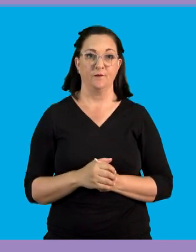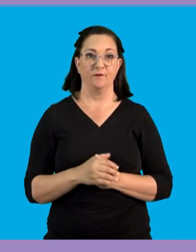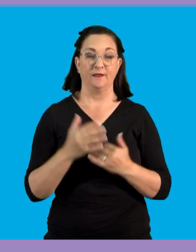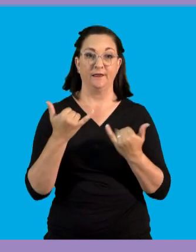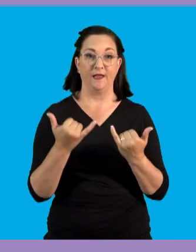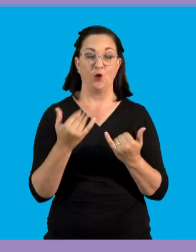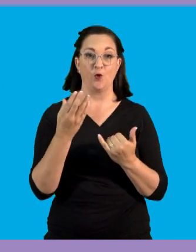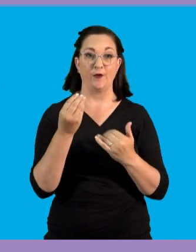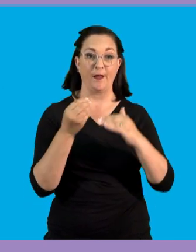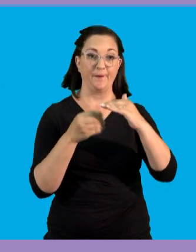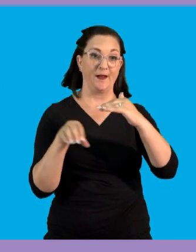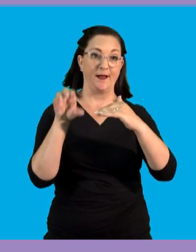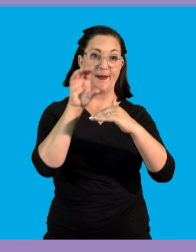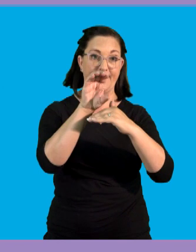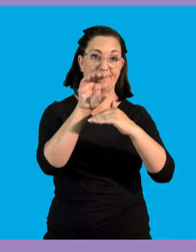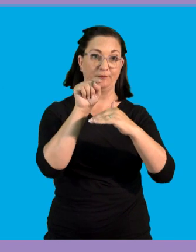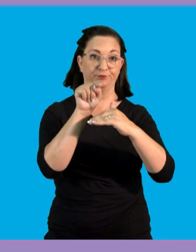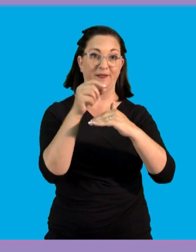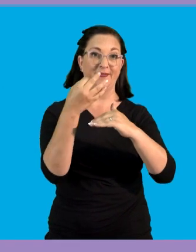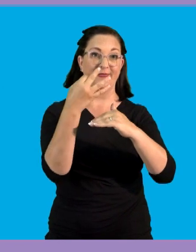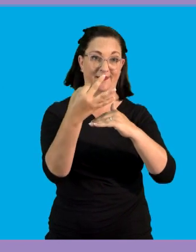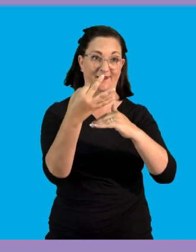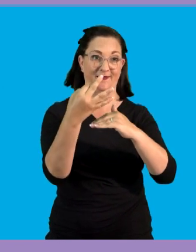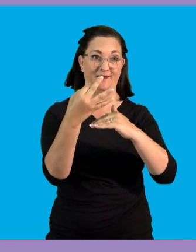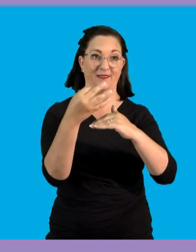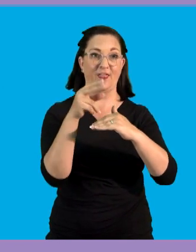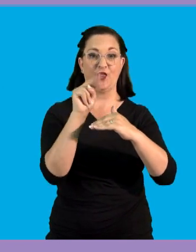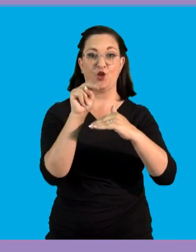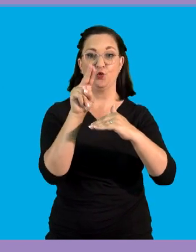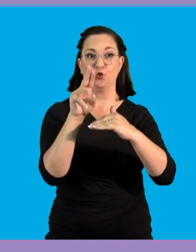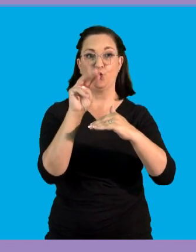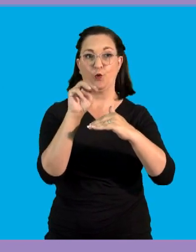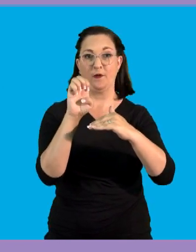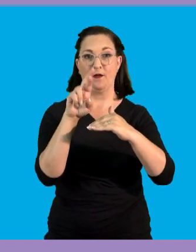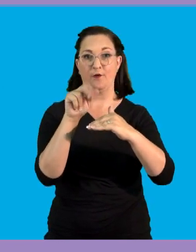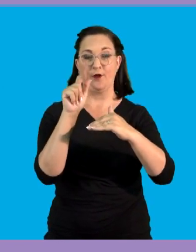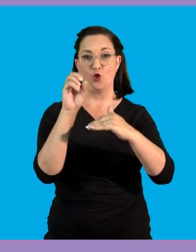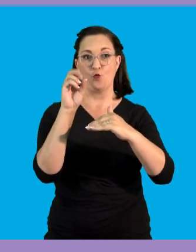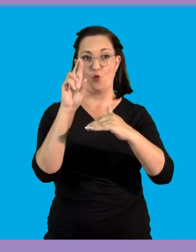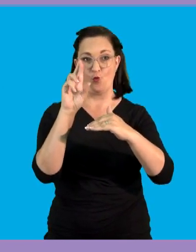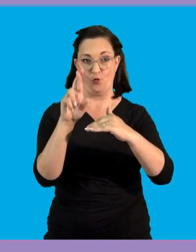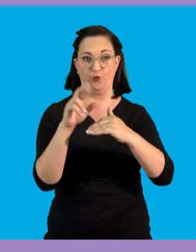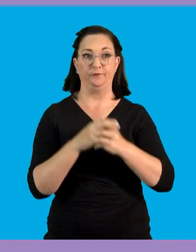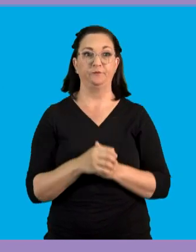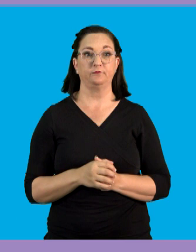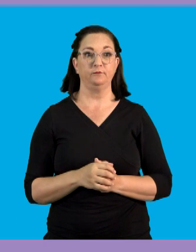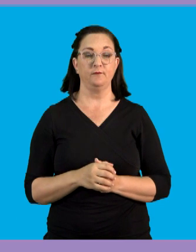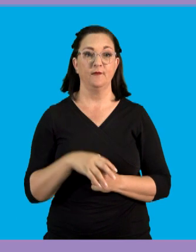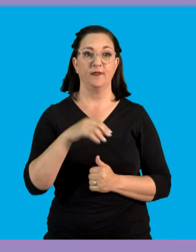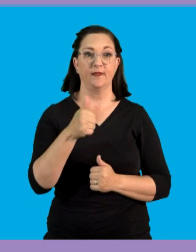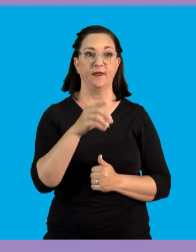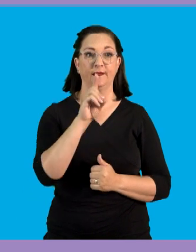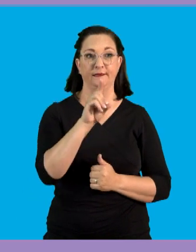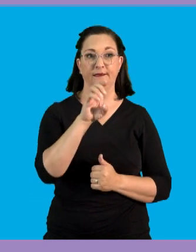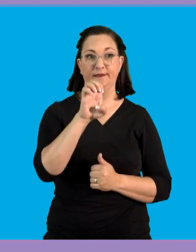5. We are talking about the number above the line. So that means that 3 is the numerator. The next one there is